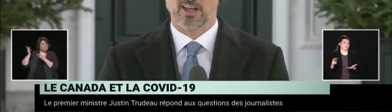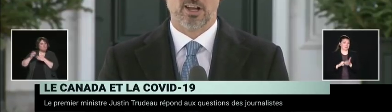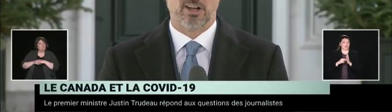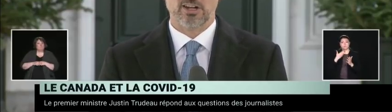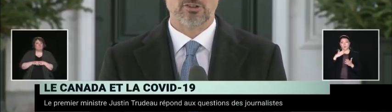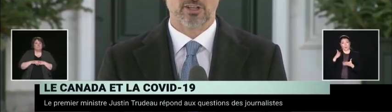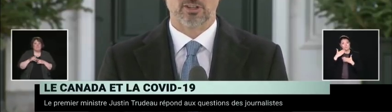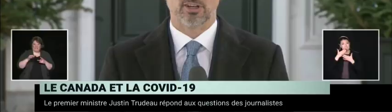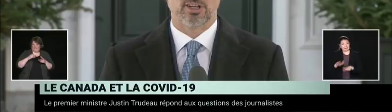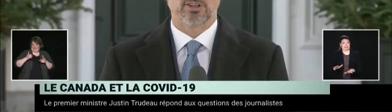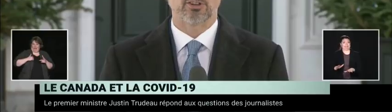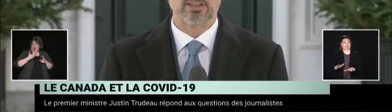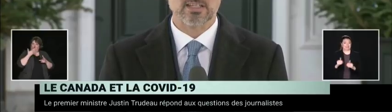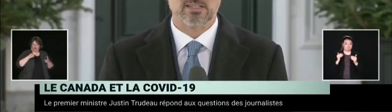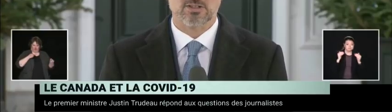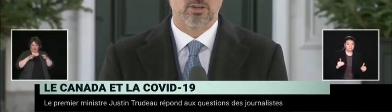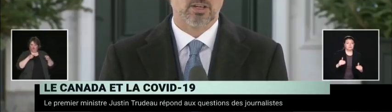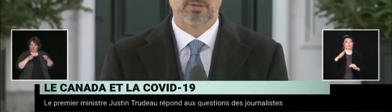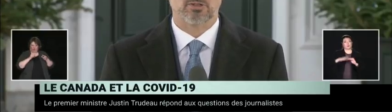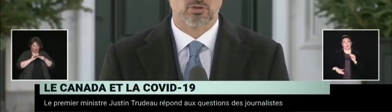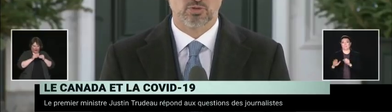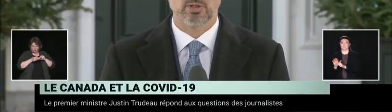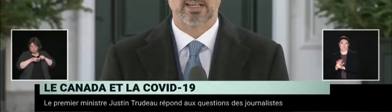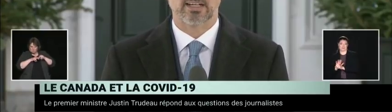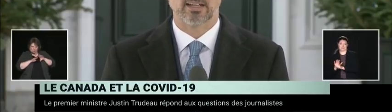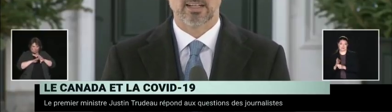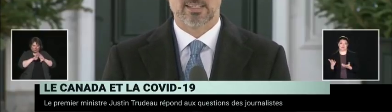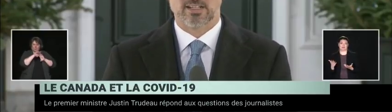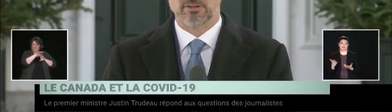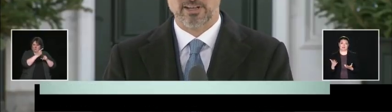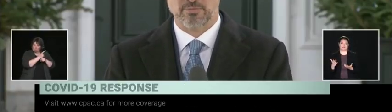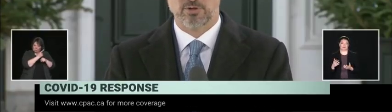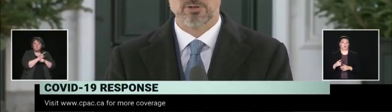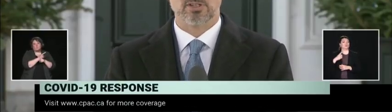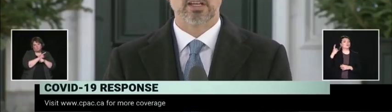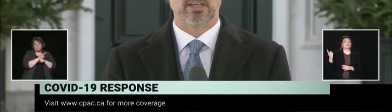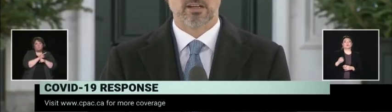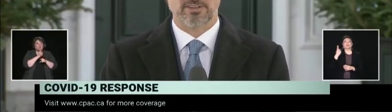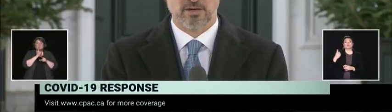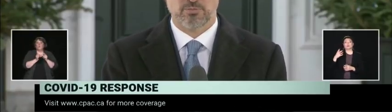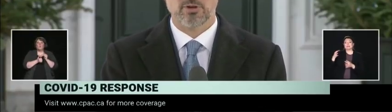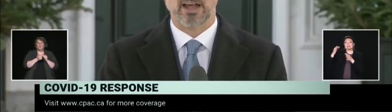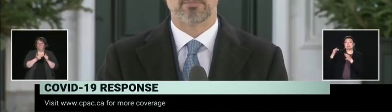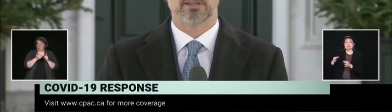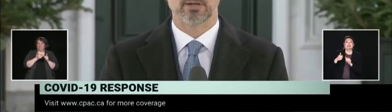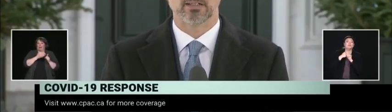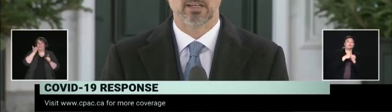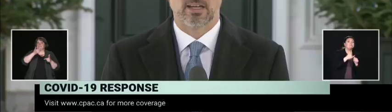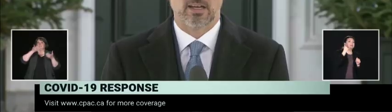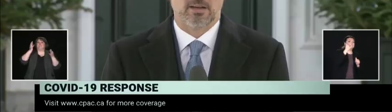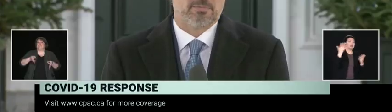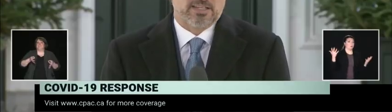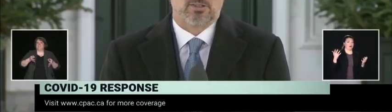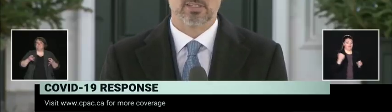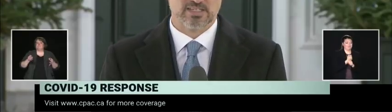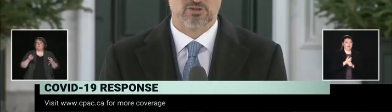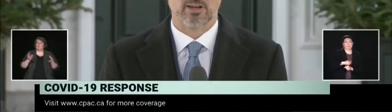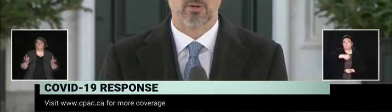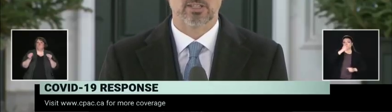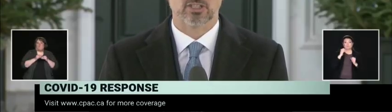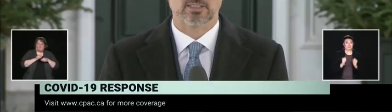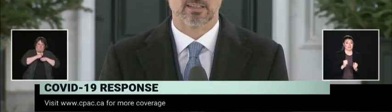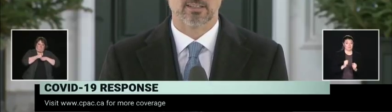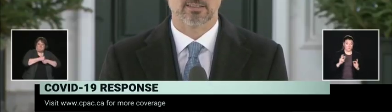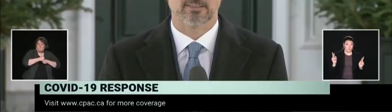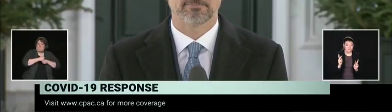Alors, notre décision dans presque tous les cas, c'est d'en faire plus et d'en faire plus rapidement parce que c'est ce à